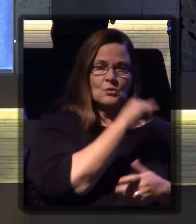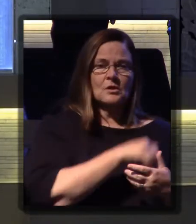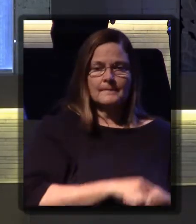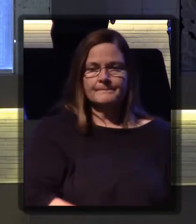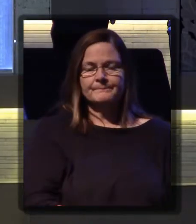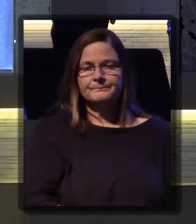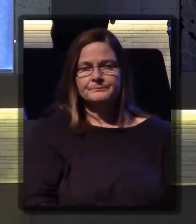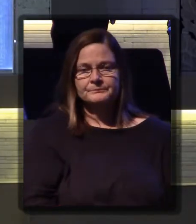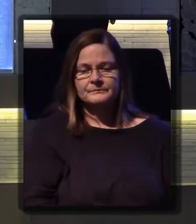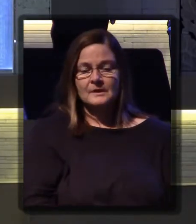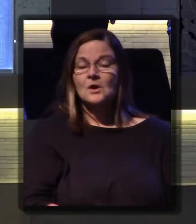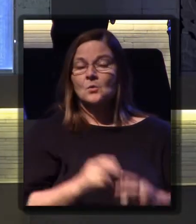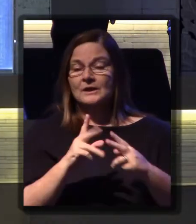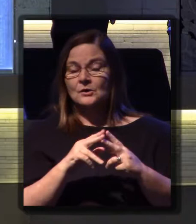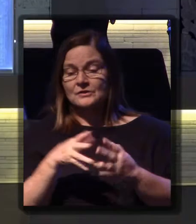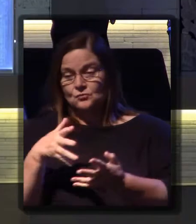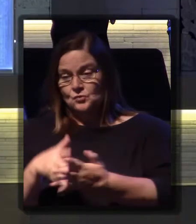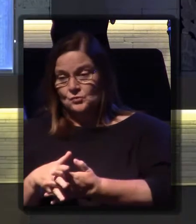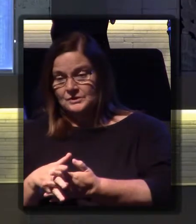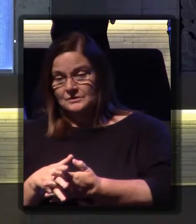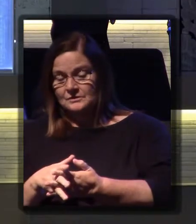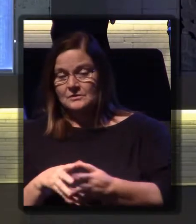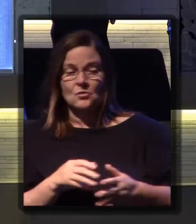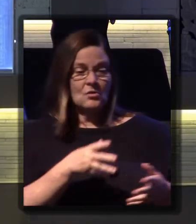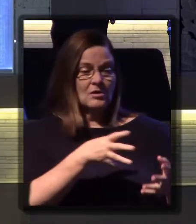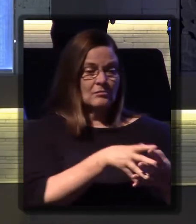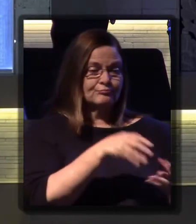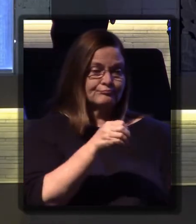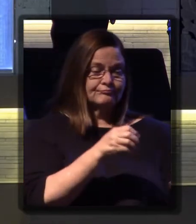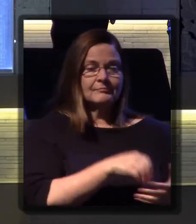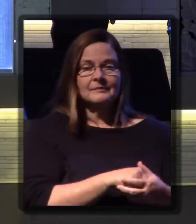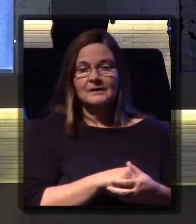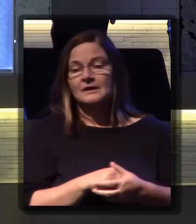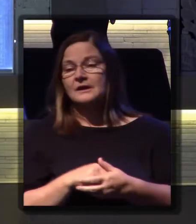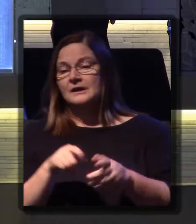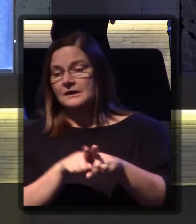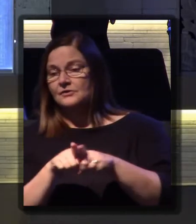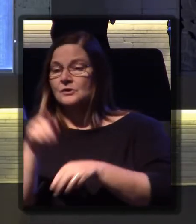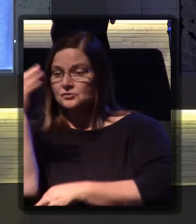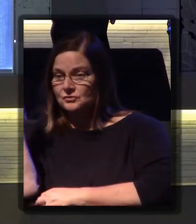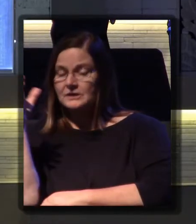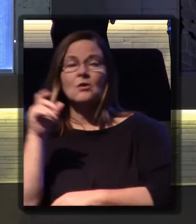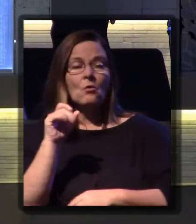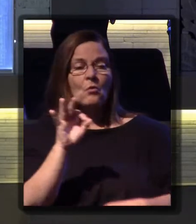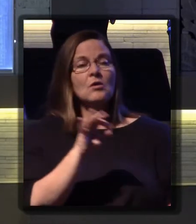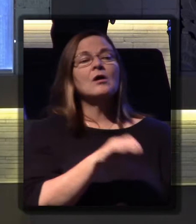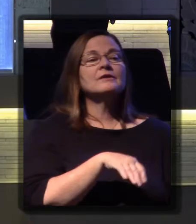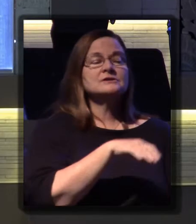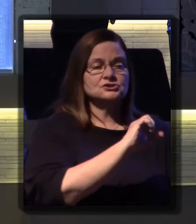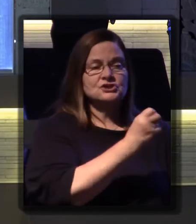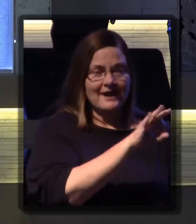the righteous wise and the wicked fool. We are either rooted